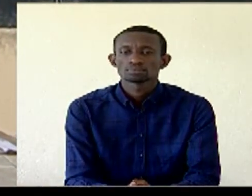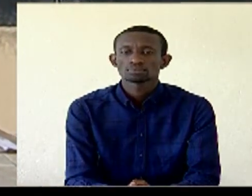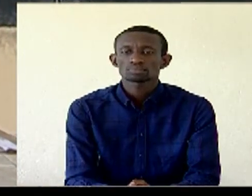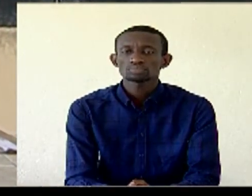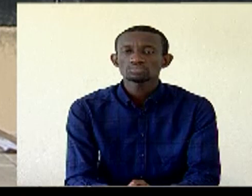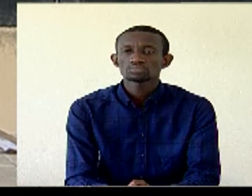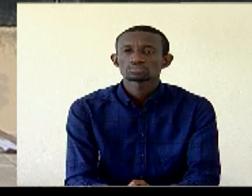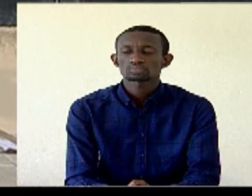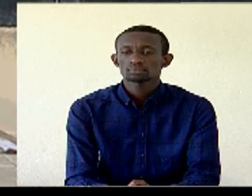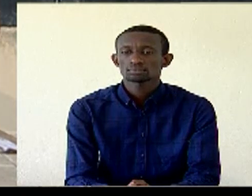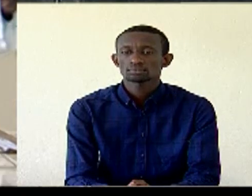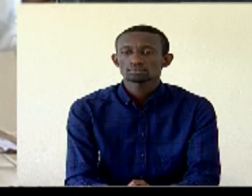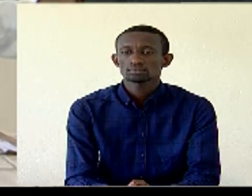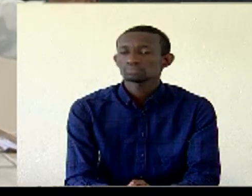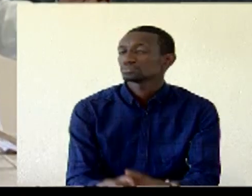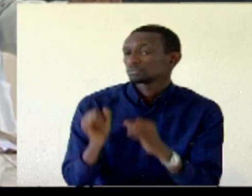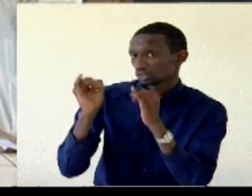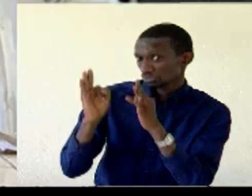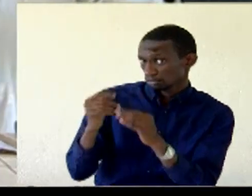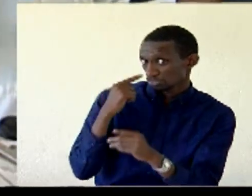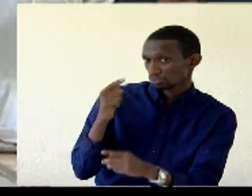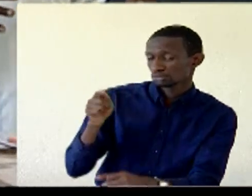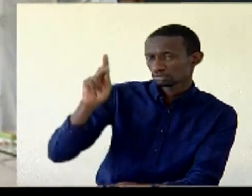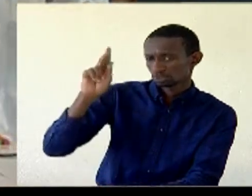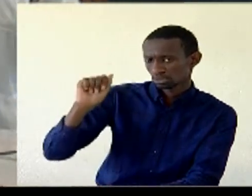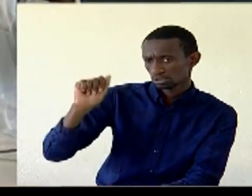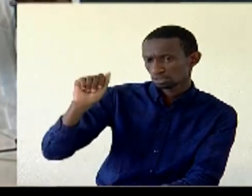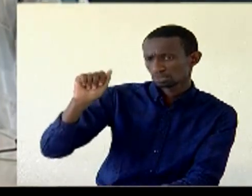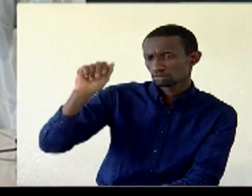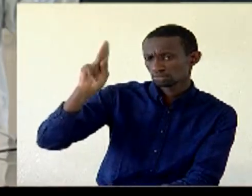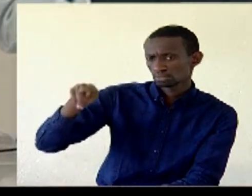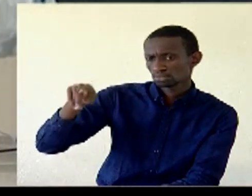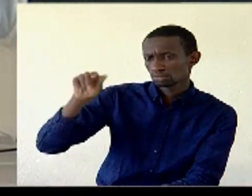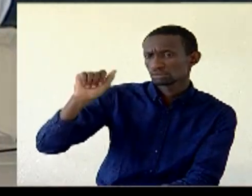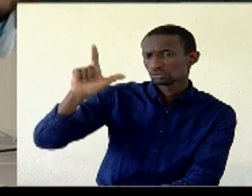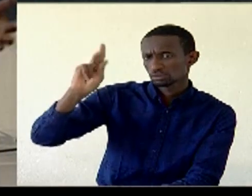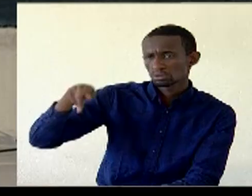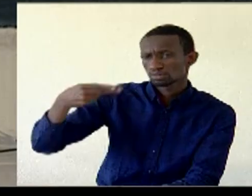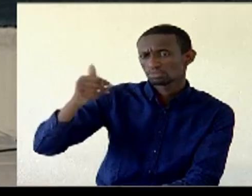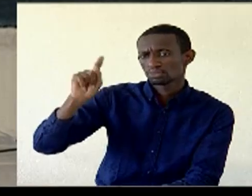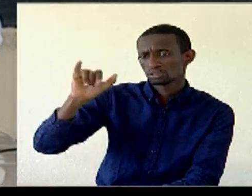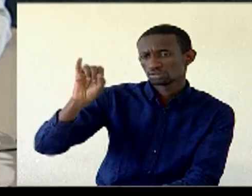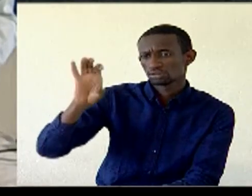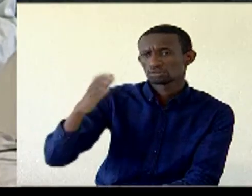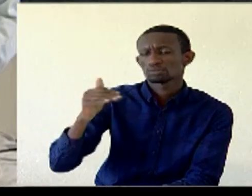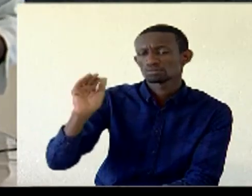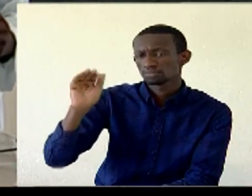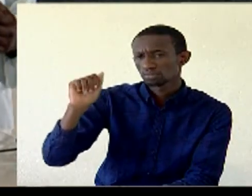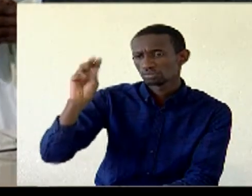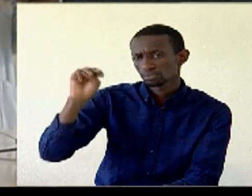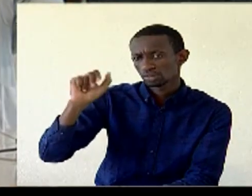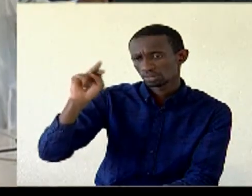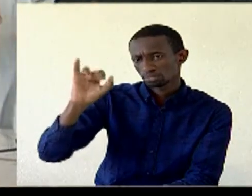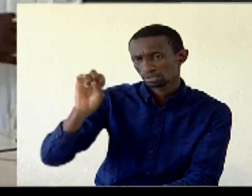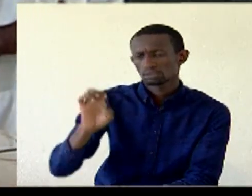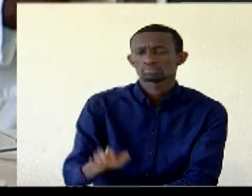So when it comes to the aliphatic amines, you remember we have also the quaternary amines. So